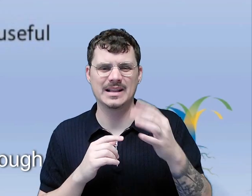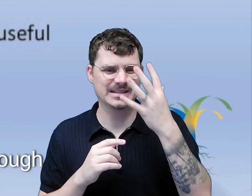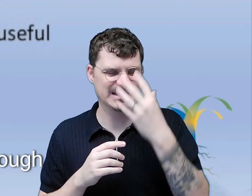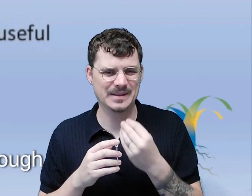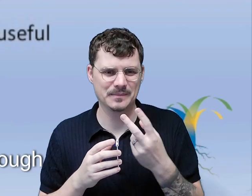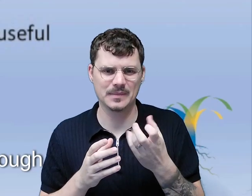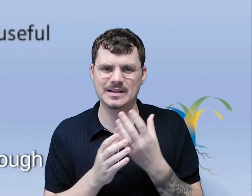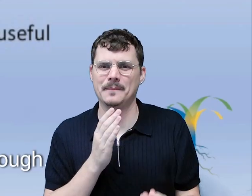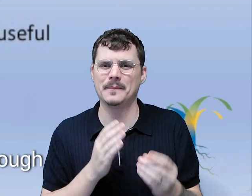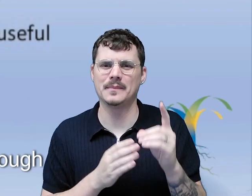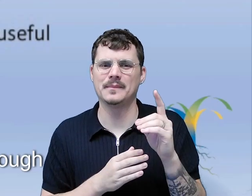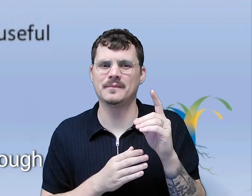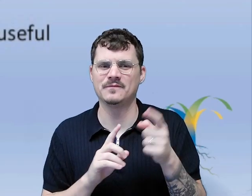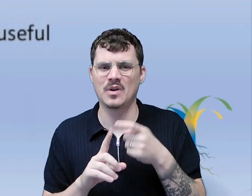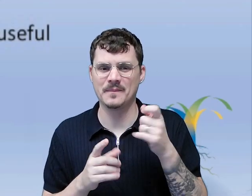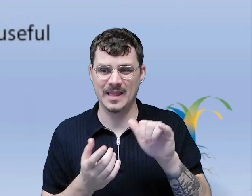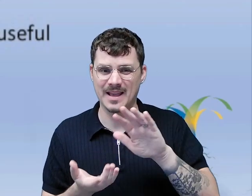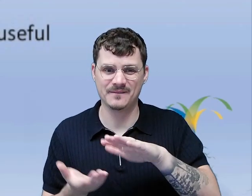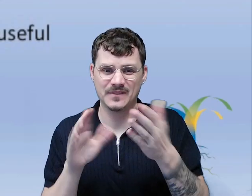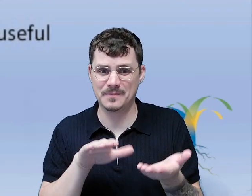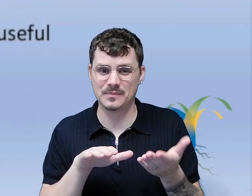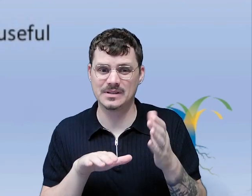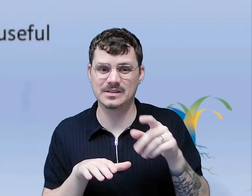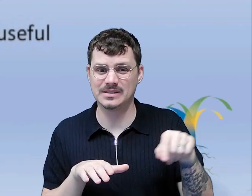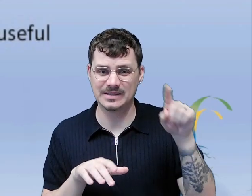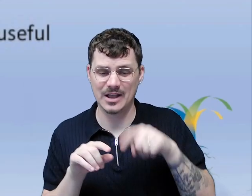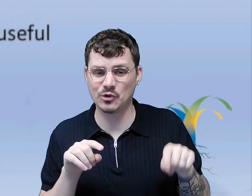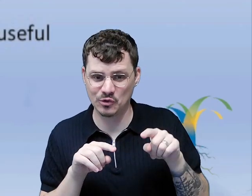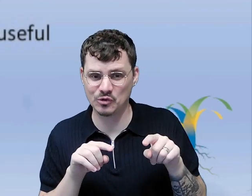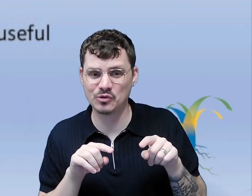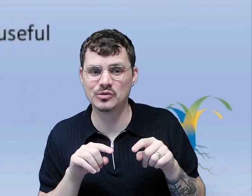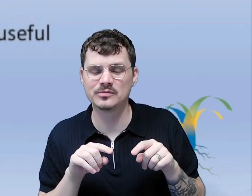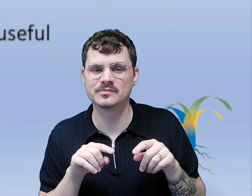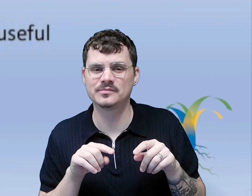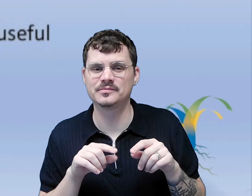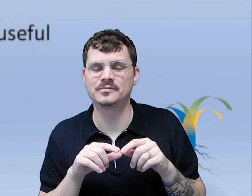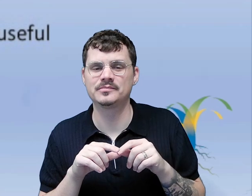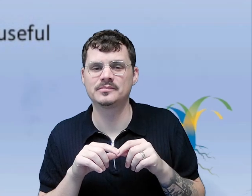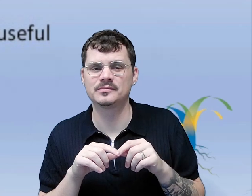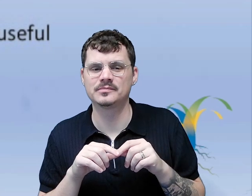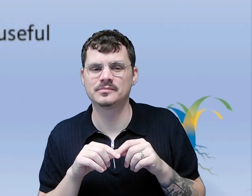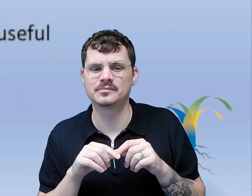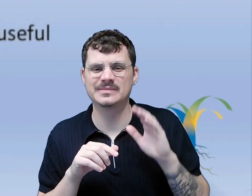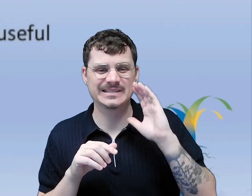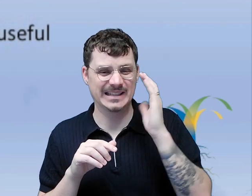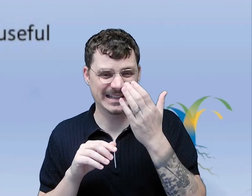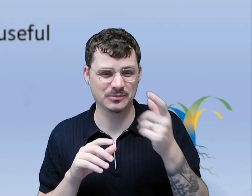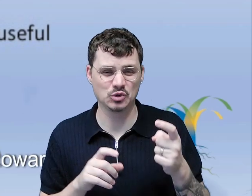The chronic sleep deprivation, though, from the flipped cycle and so